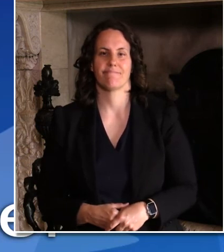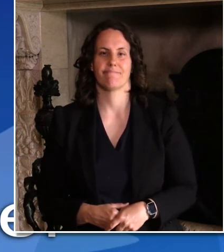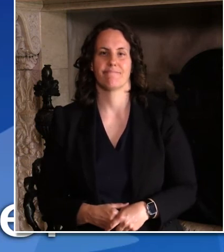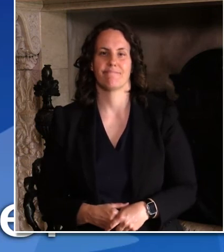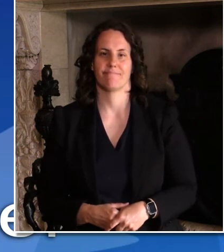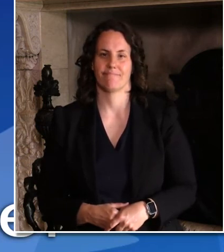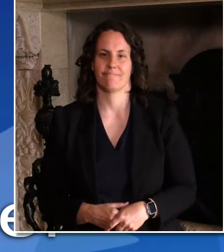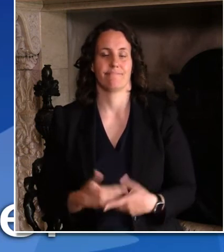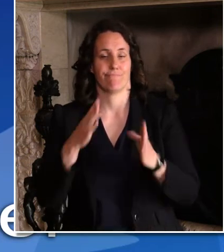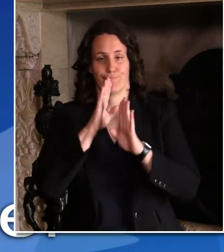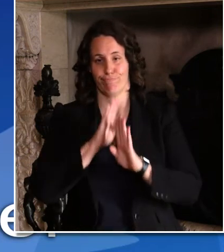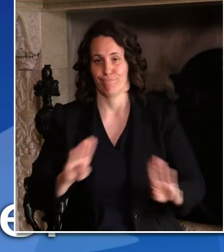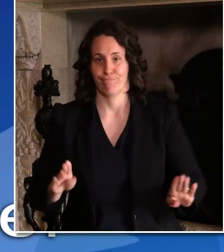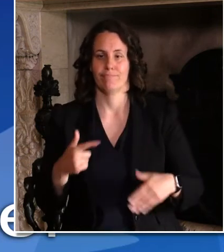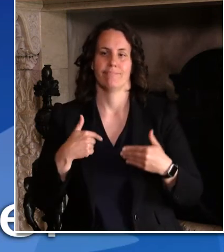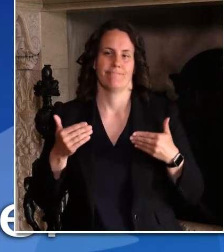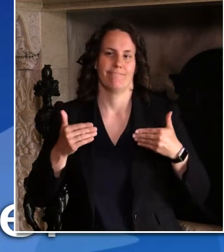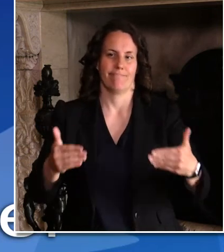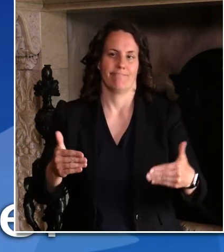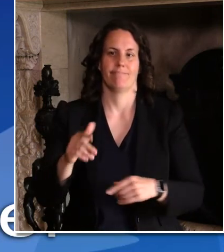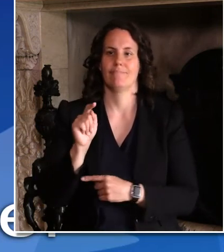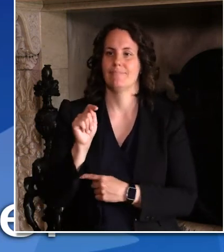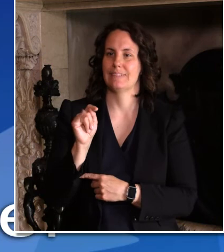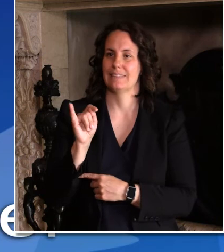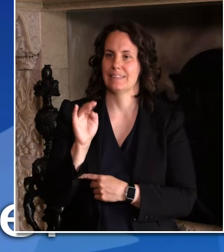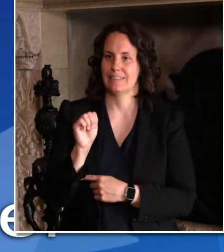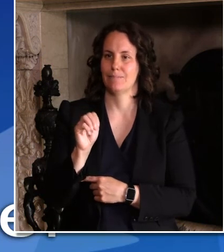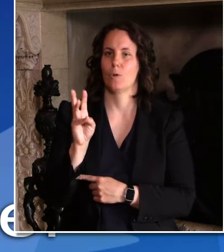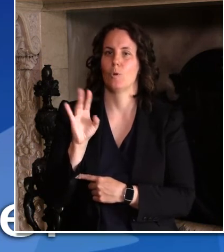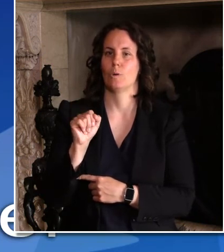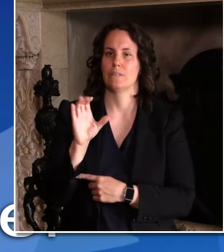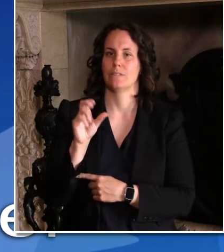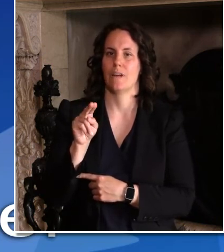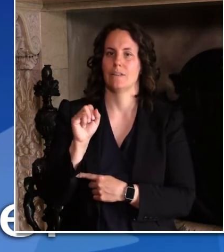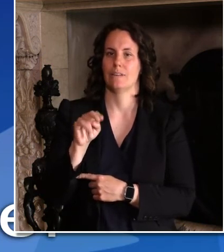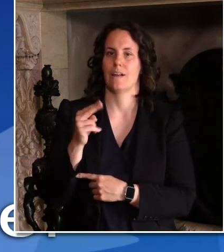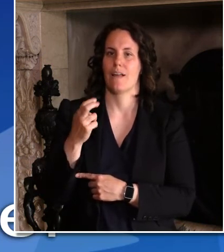Okay, let's try Tim Stum from Wisconsin Health News. Tim?